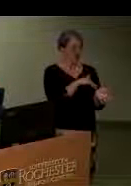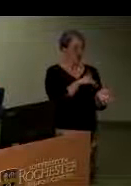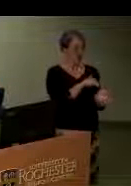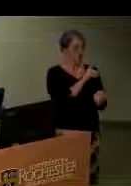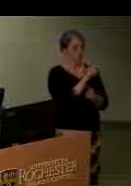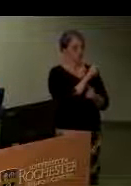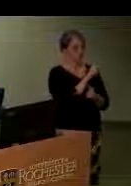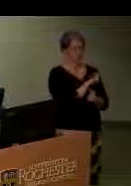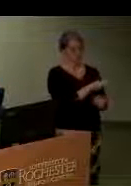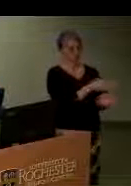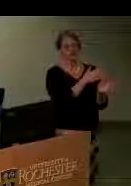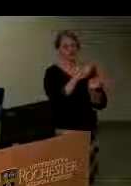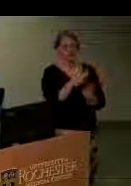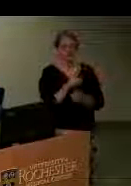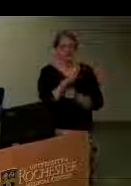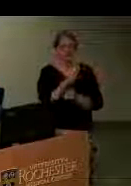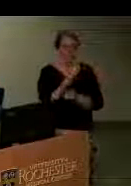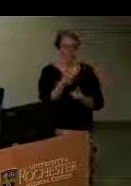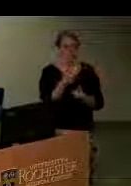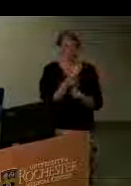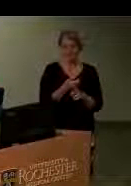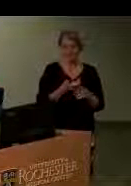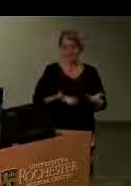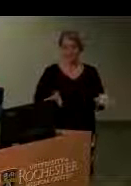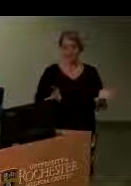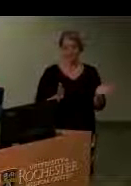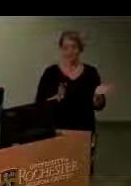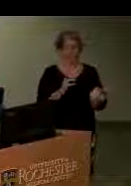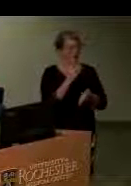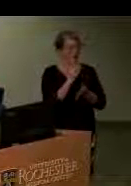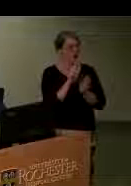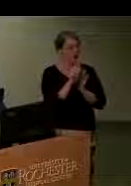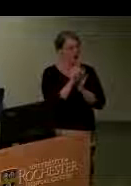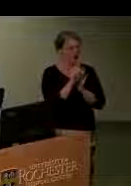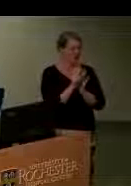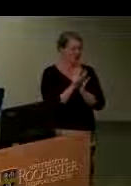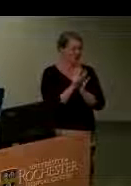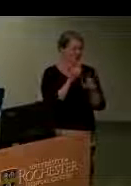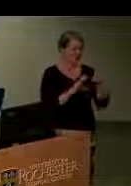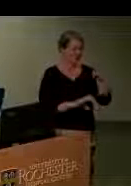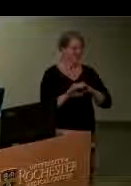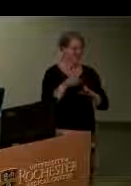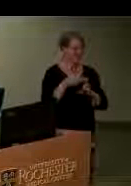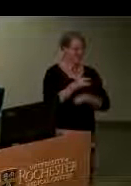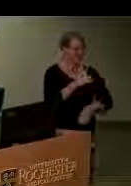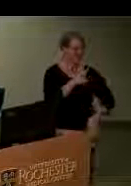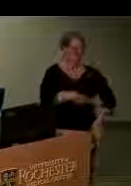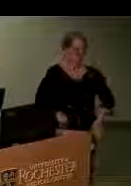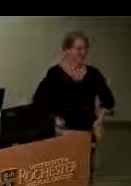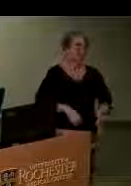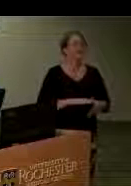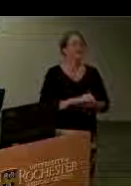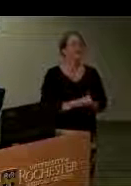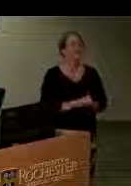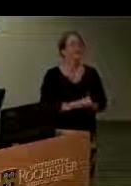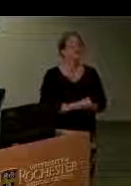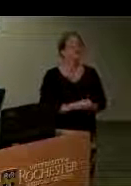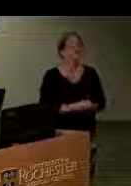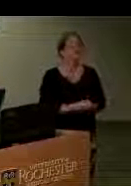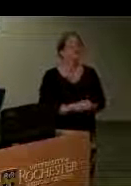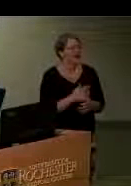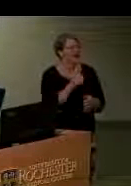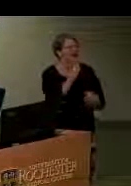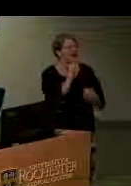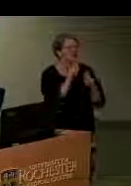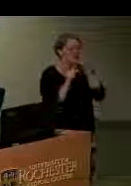Duke, and George, undergraduate chemistry major at Dartmouth. Then I'm not quite sure what